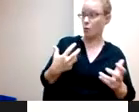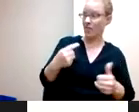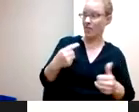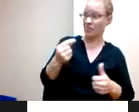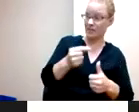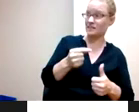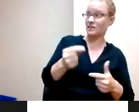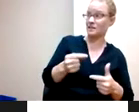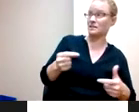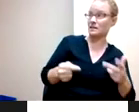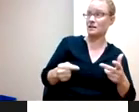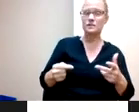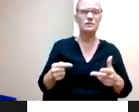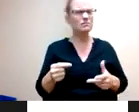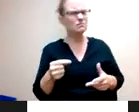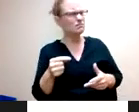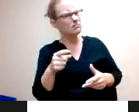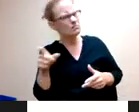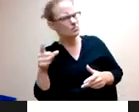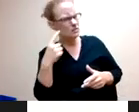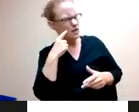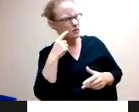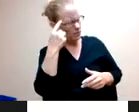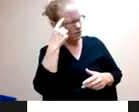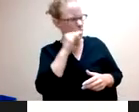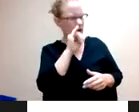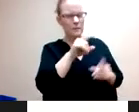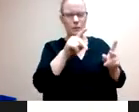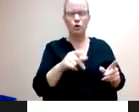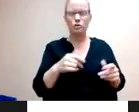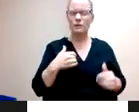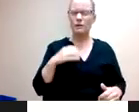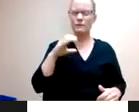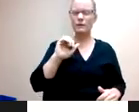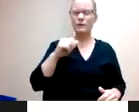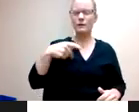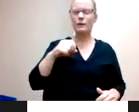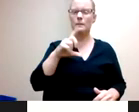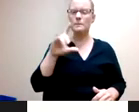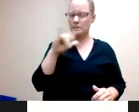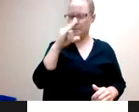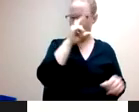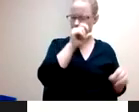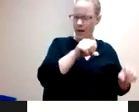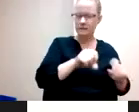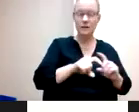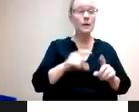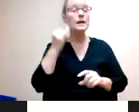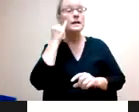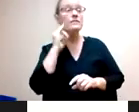to think, oh yes, they have capacity. But if their decisions are different than my own personal, I may question their capacity, that I have to